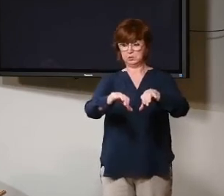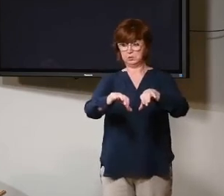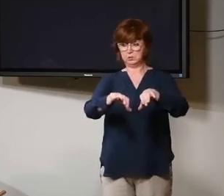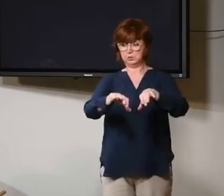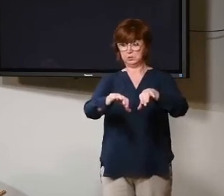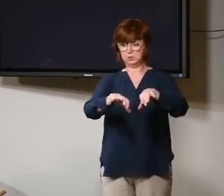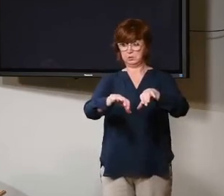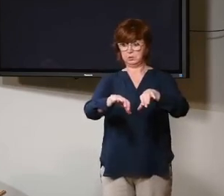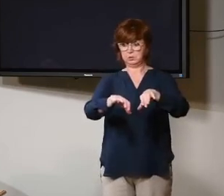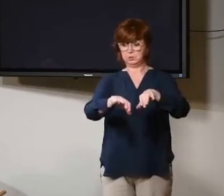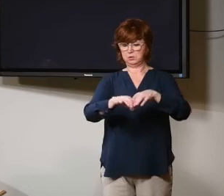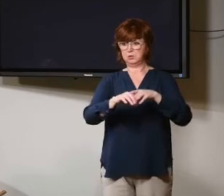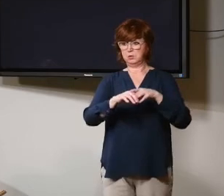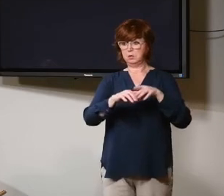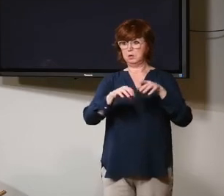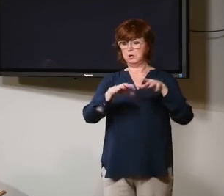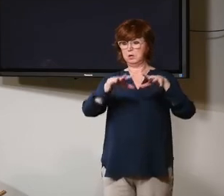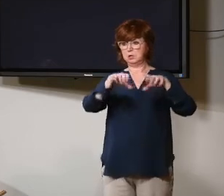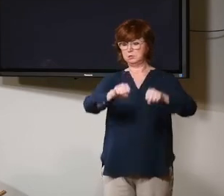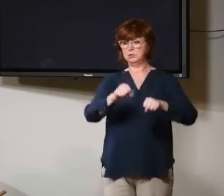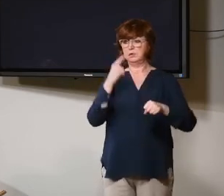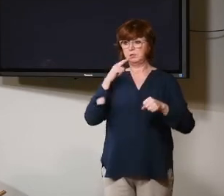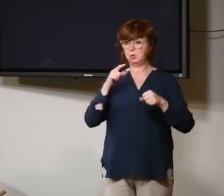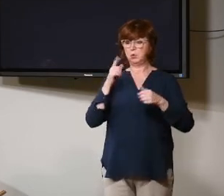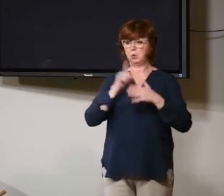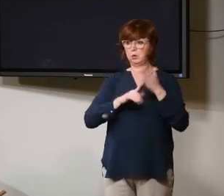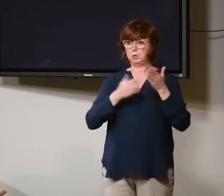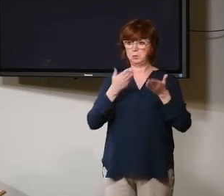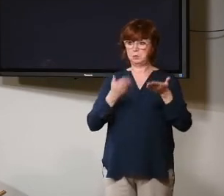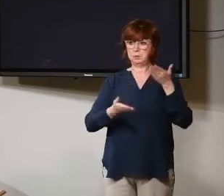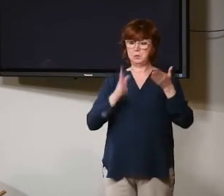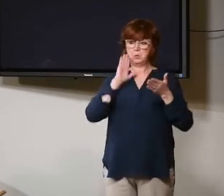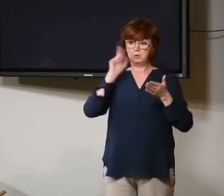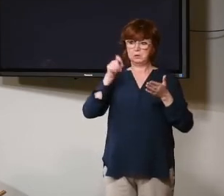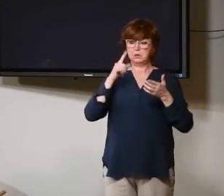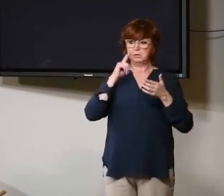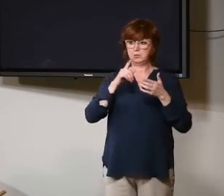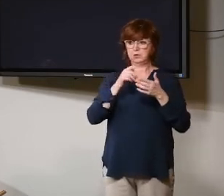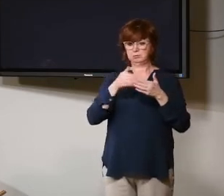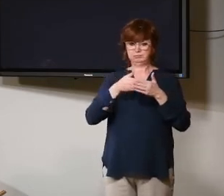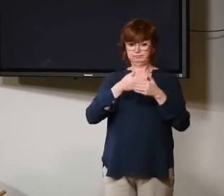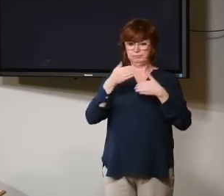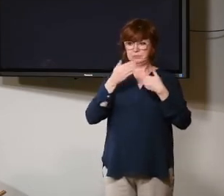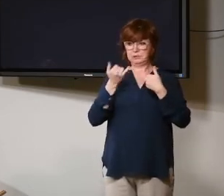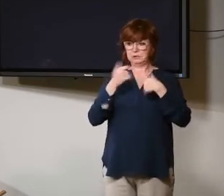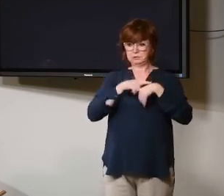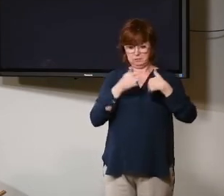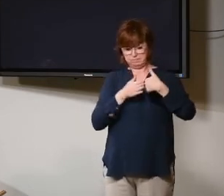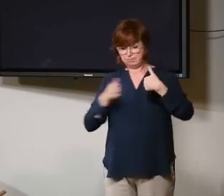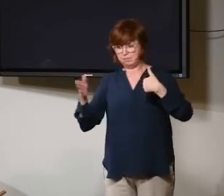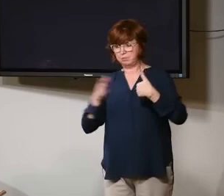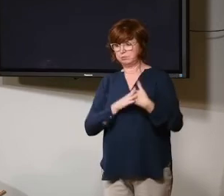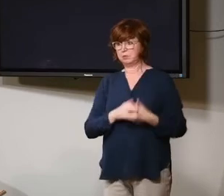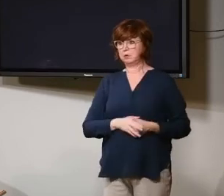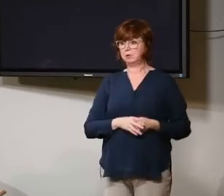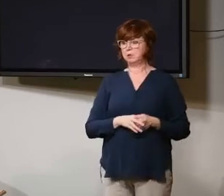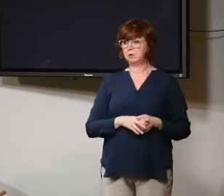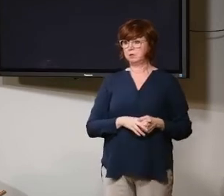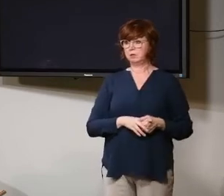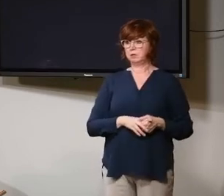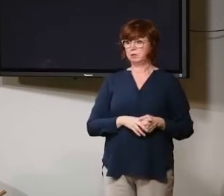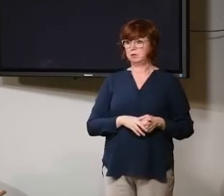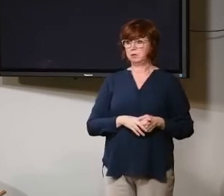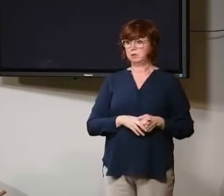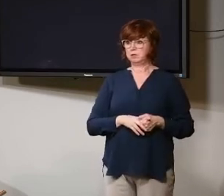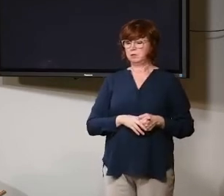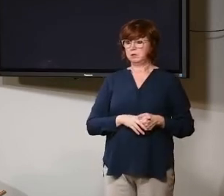we will need in the weeks ahead. Also, you and the health minister are comparing Saskatchewan and the COVID-19 situation here to